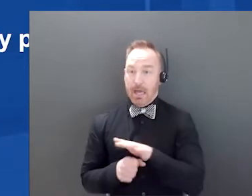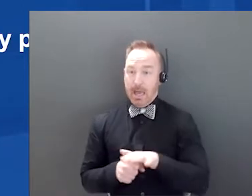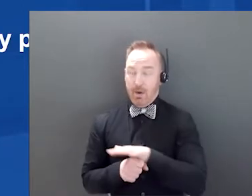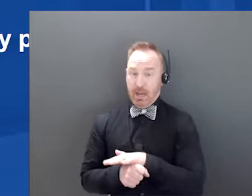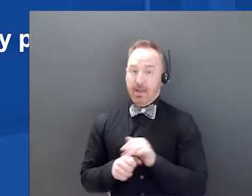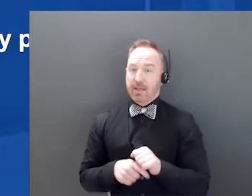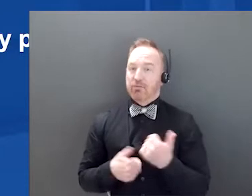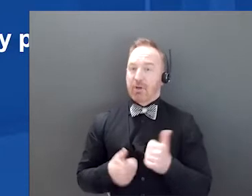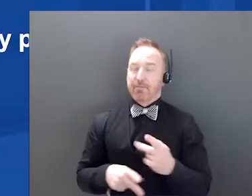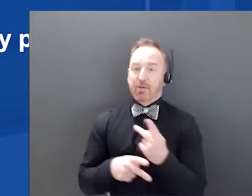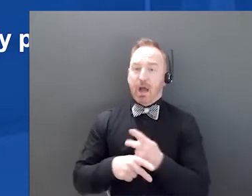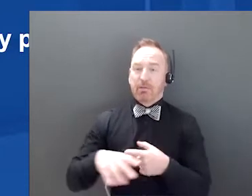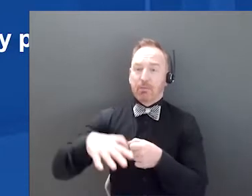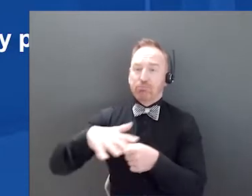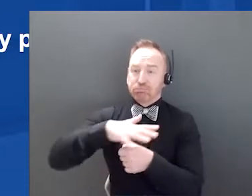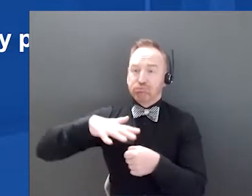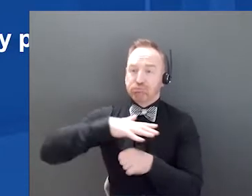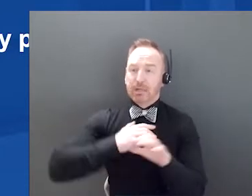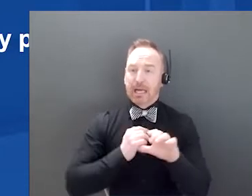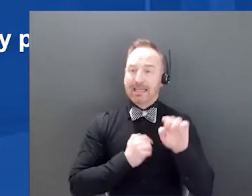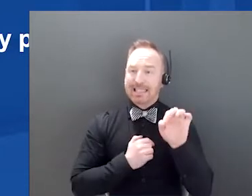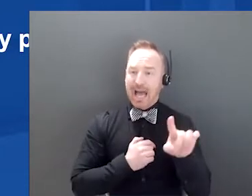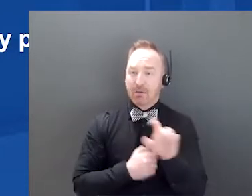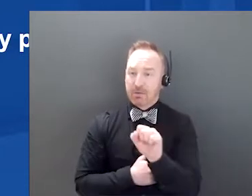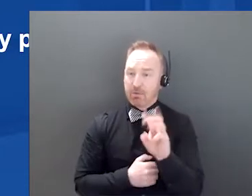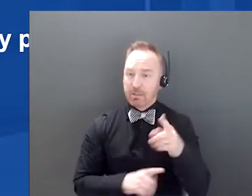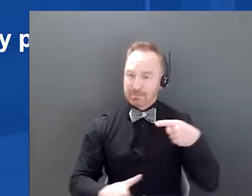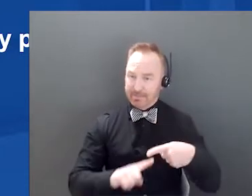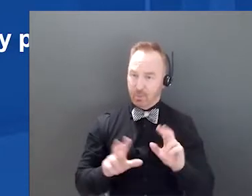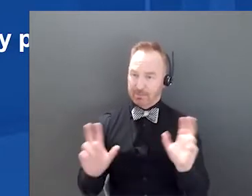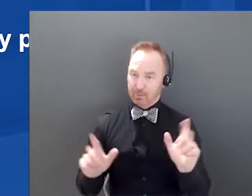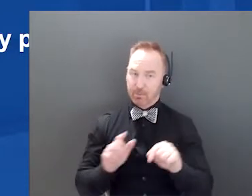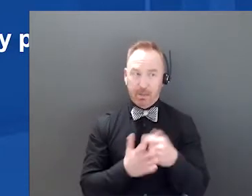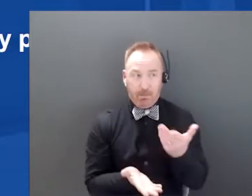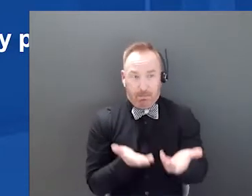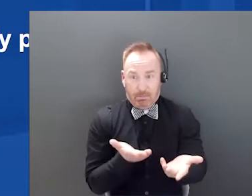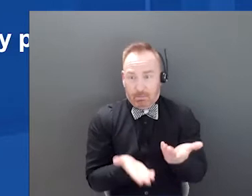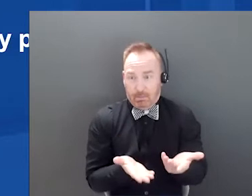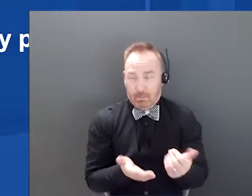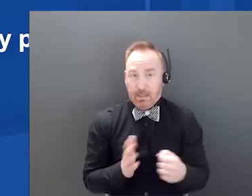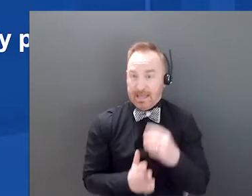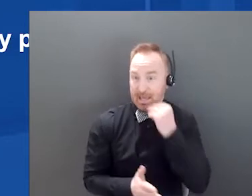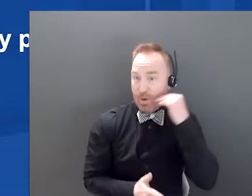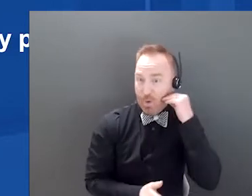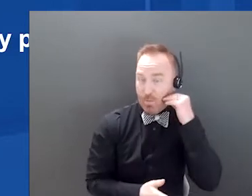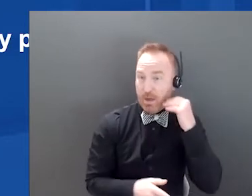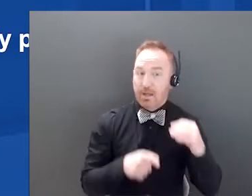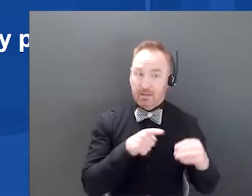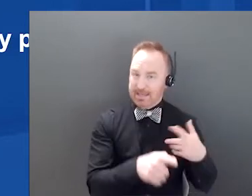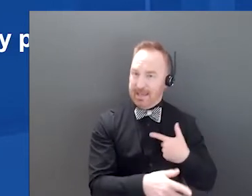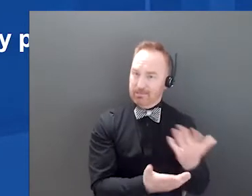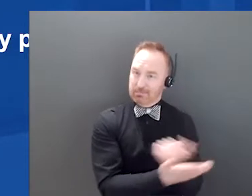our computers. And I think facilitating work at home, maybe access to other spaces that wouldn't normally be accessible to people